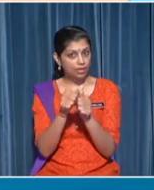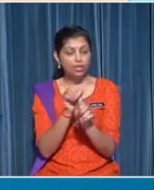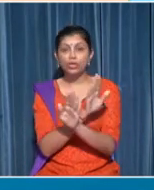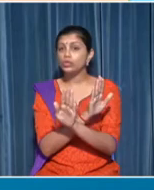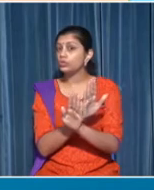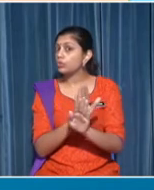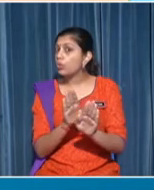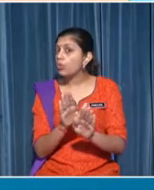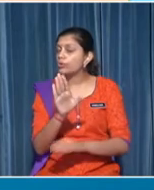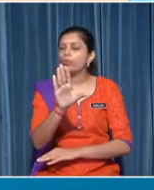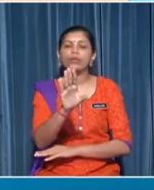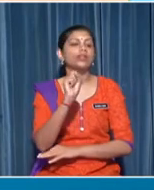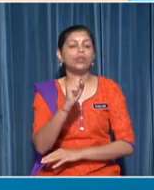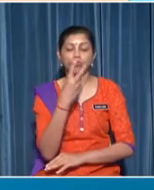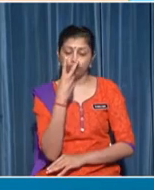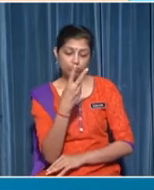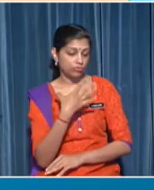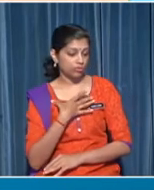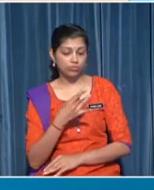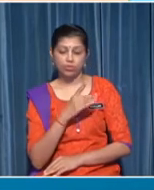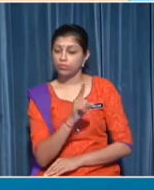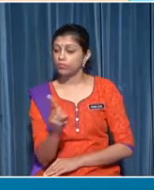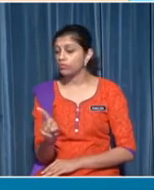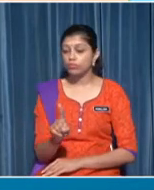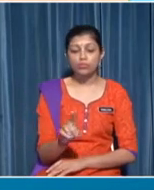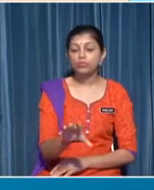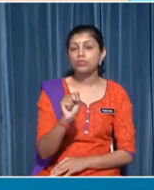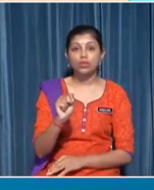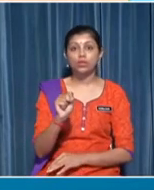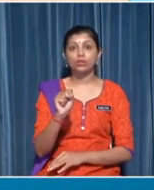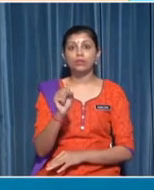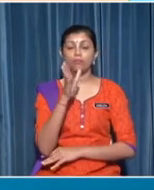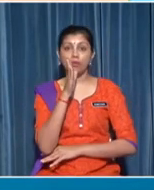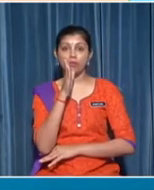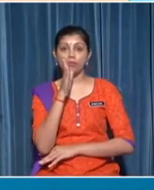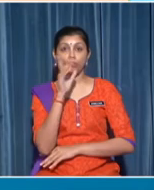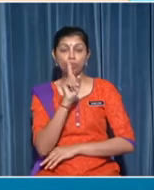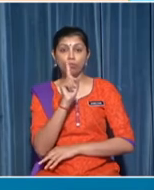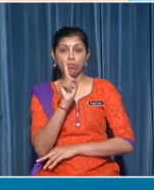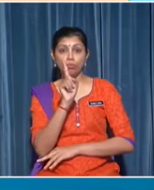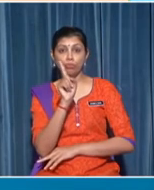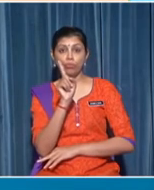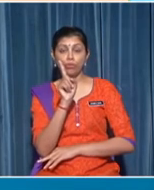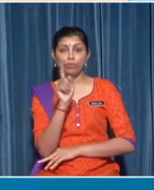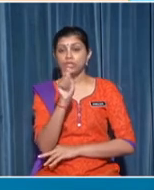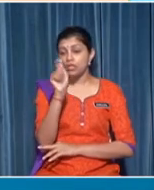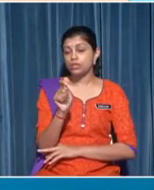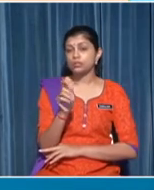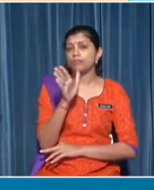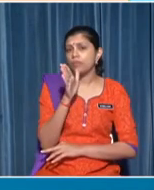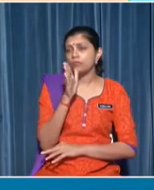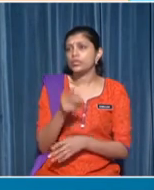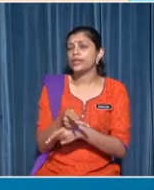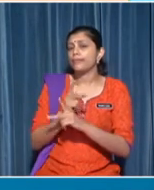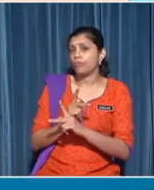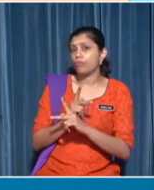please do not just take your mom's stocking from her drawers, yeah? Ask first. Maybe